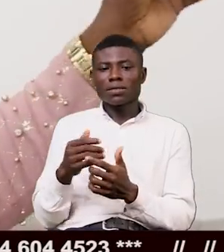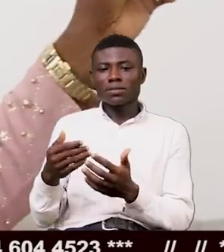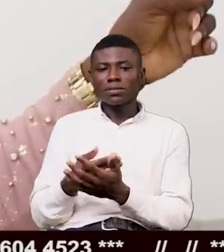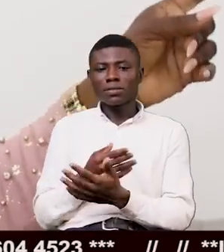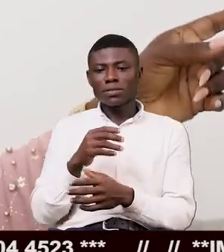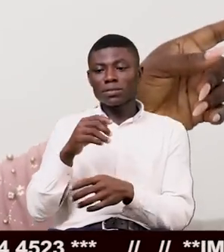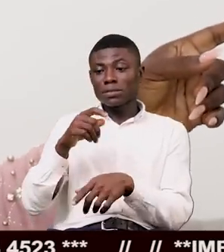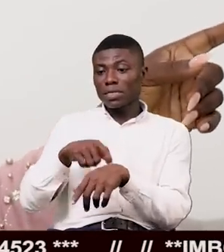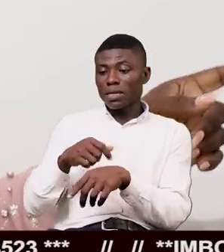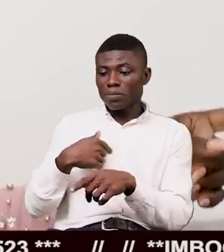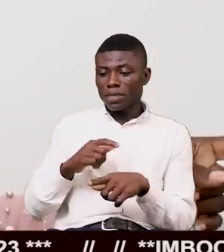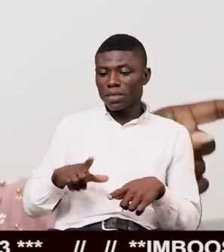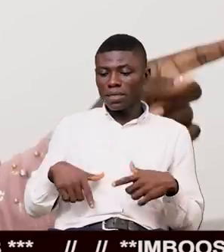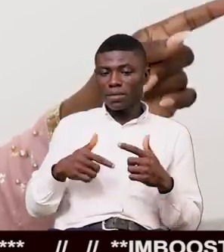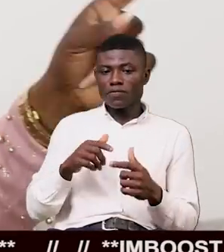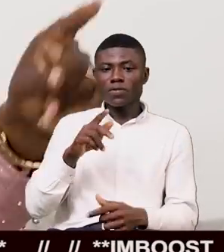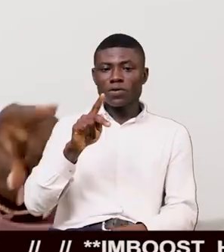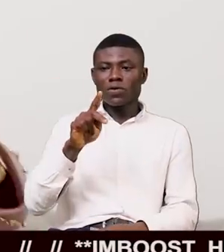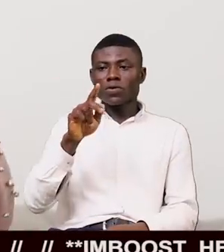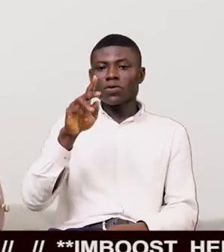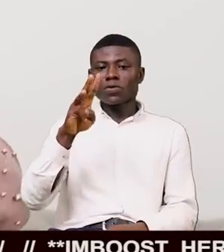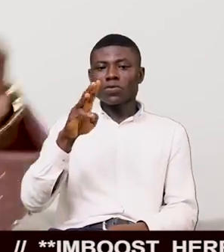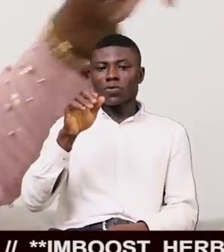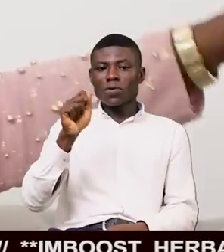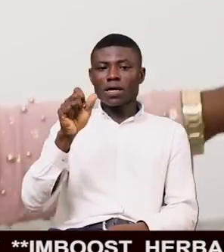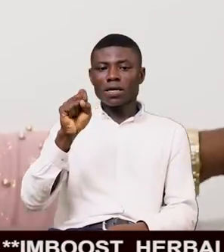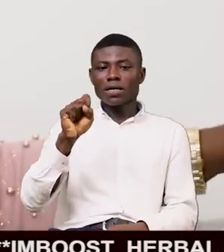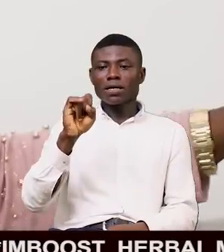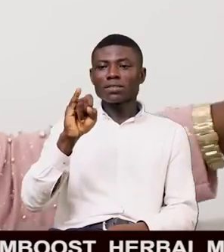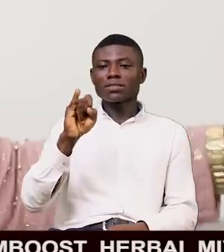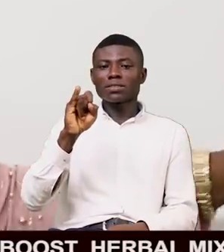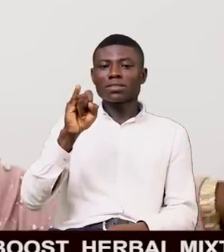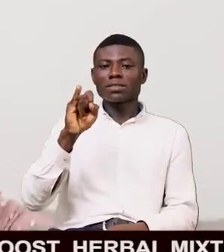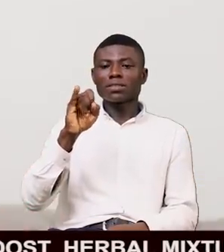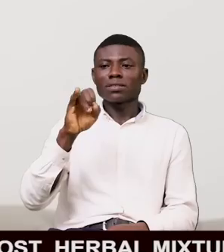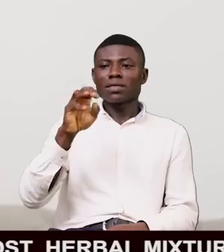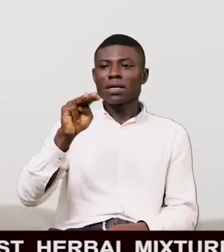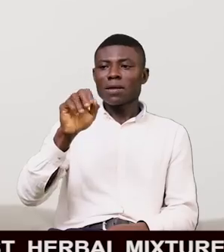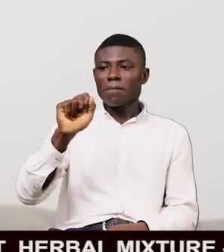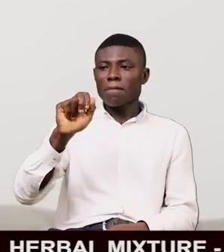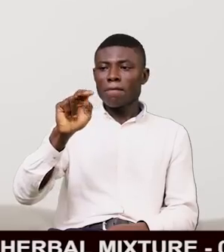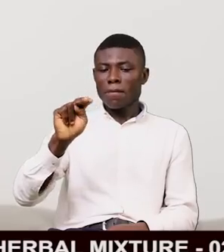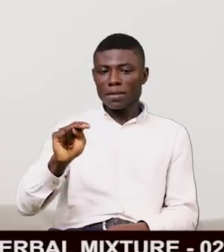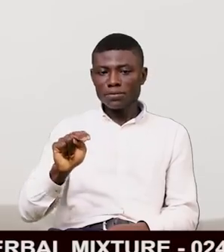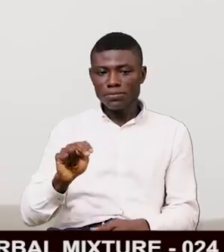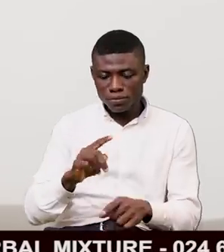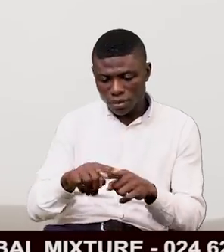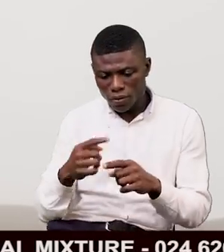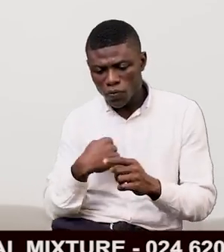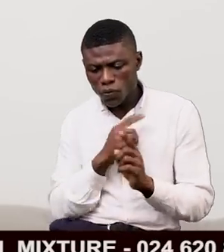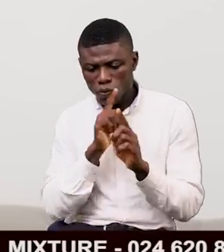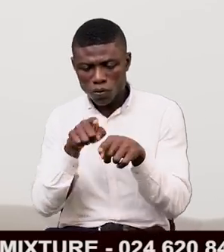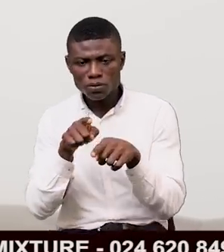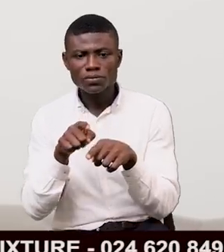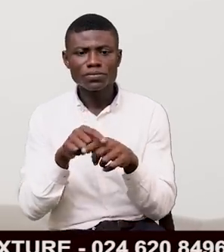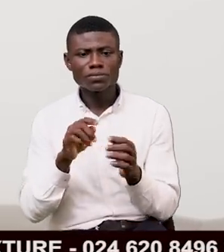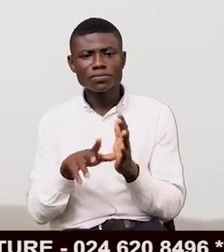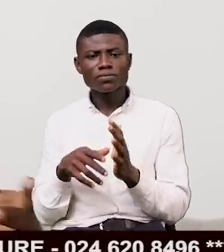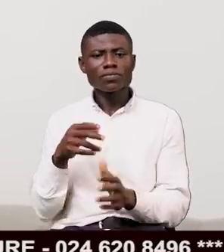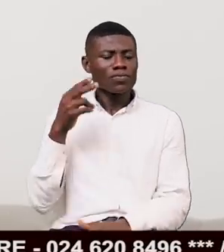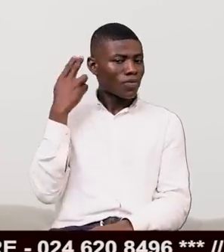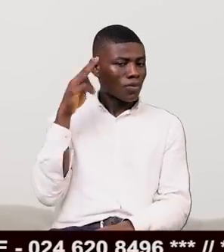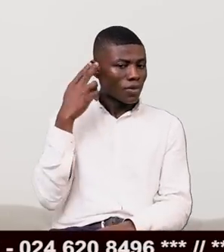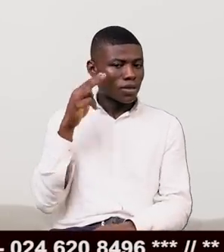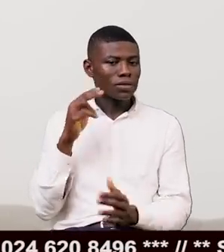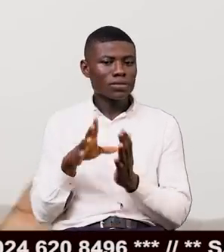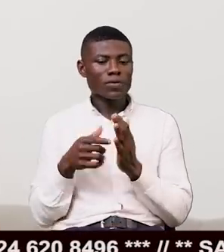me take kwashiman. Iti me background me nante na me could deko asoyo. Okay. Iti ya ko ye na you offer ya